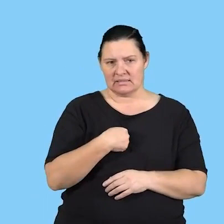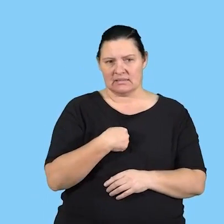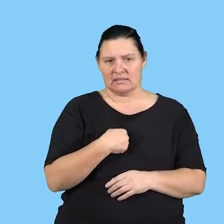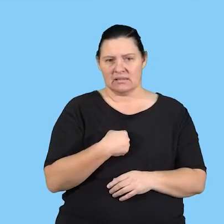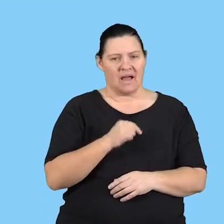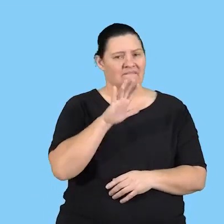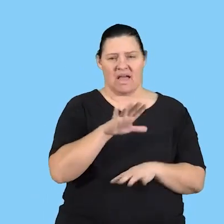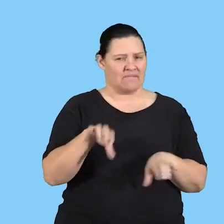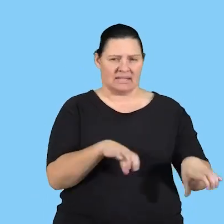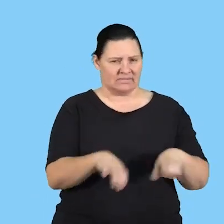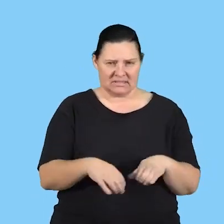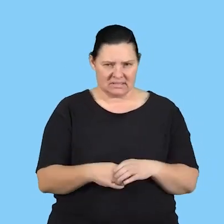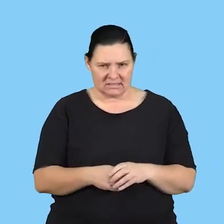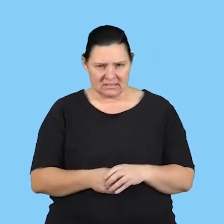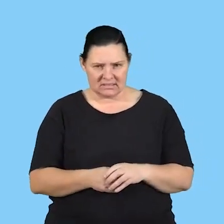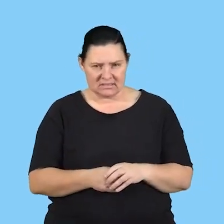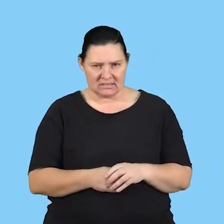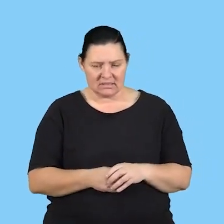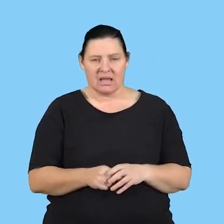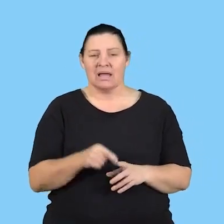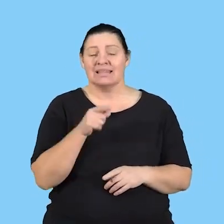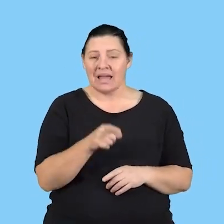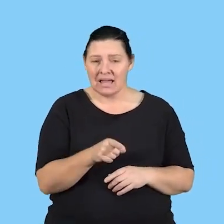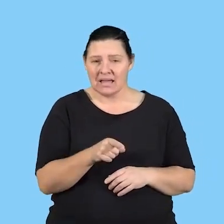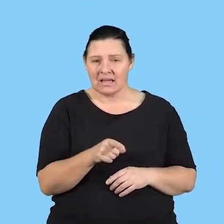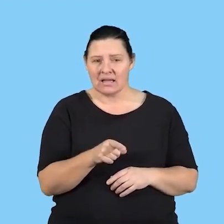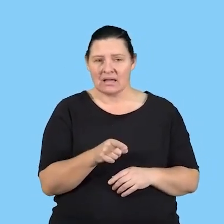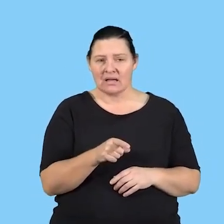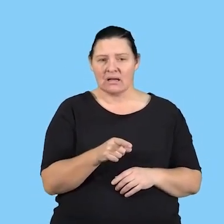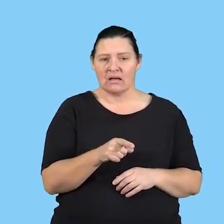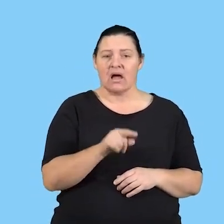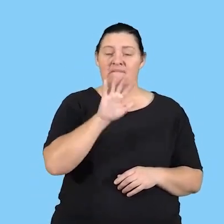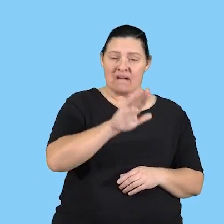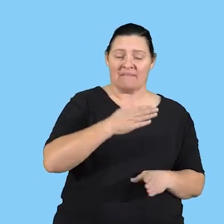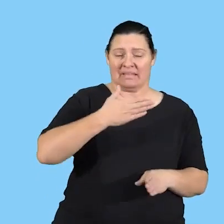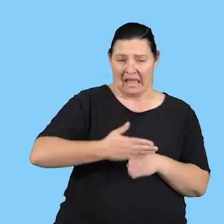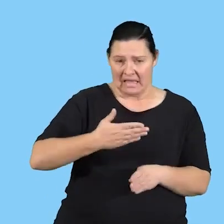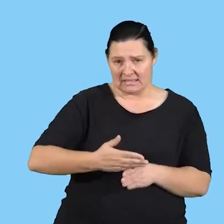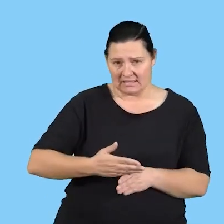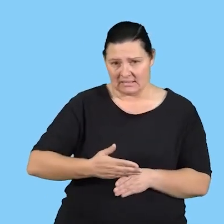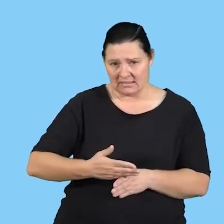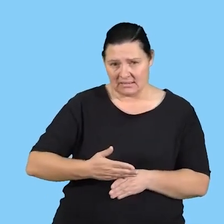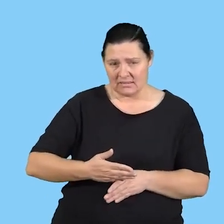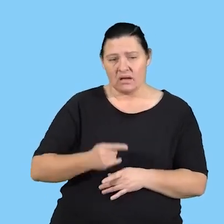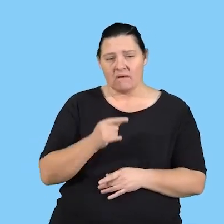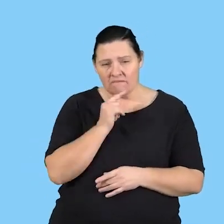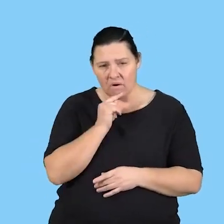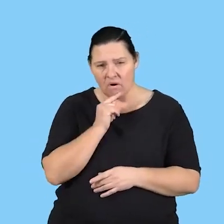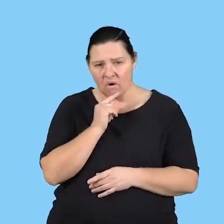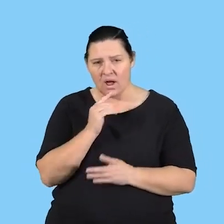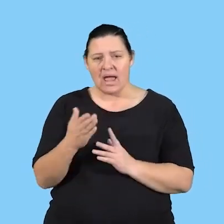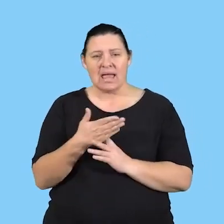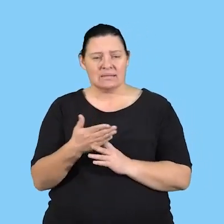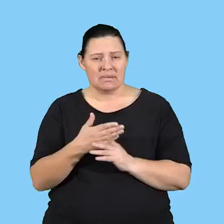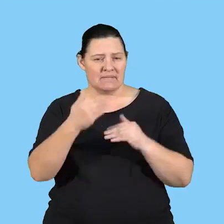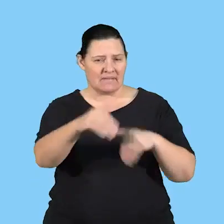5 activities in that task. Those are actually 5 tasks. So what we did, especially with the